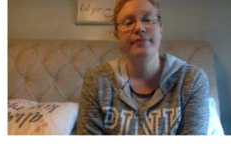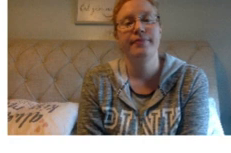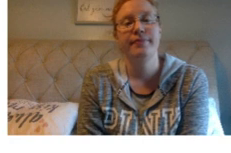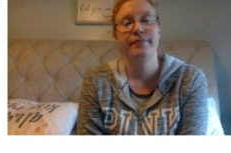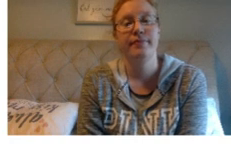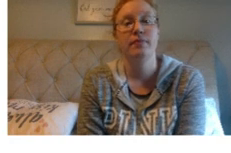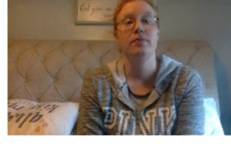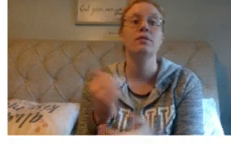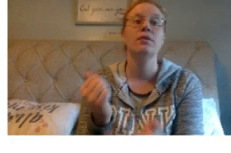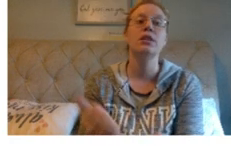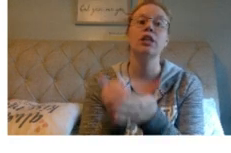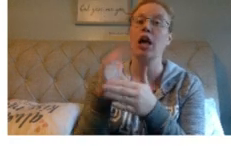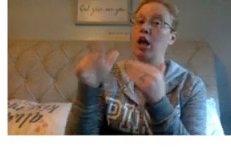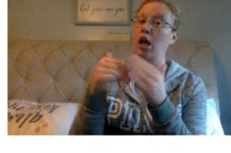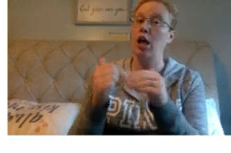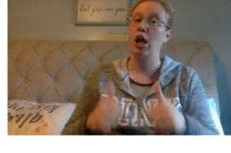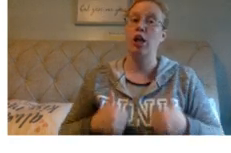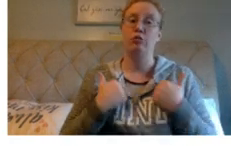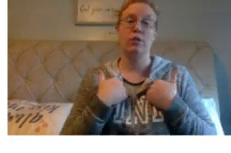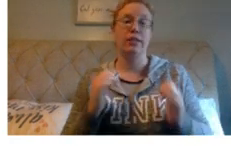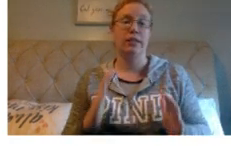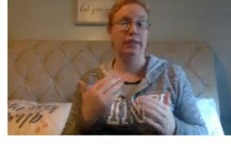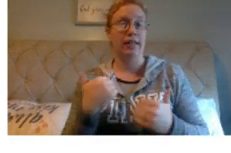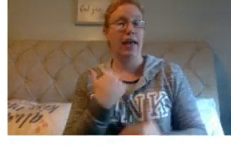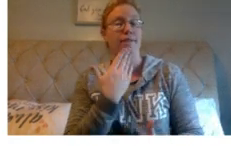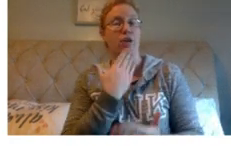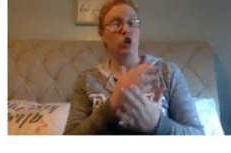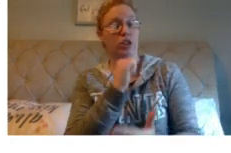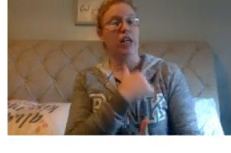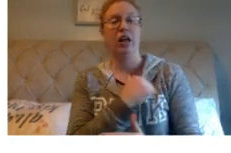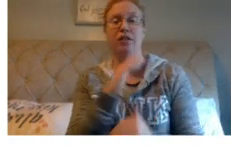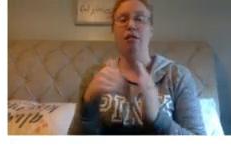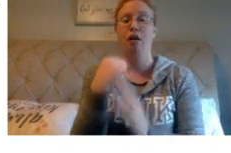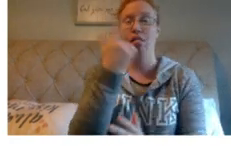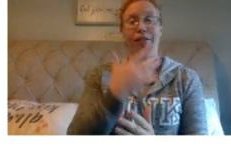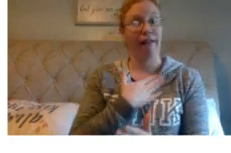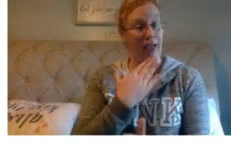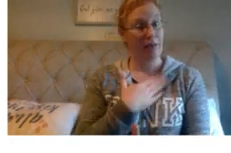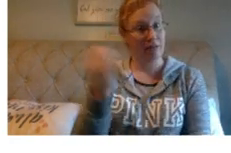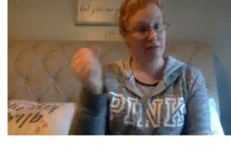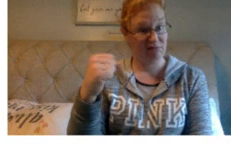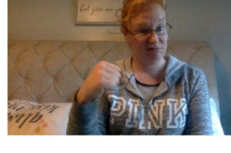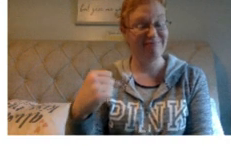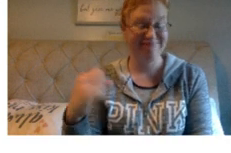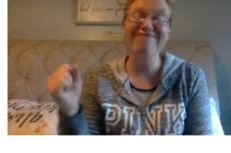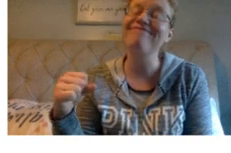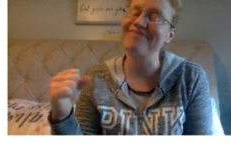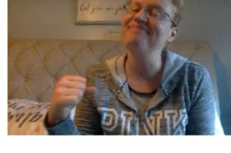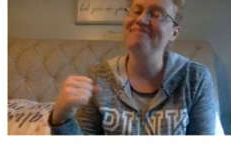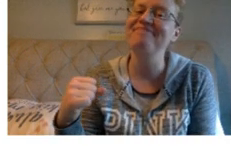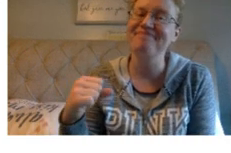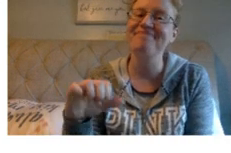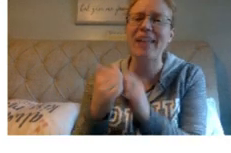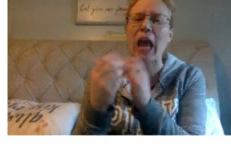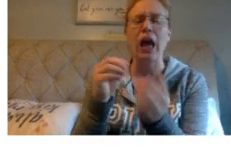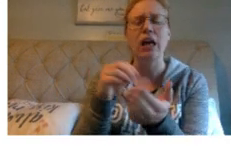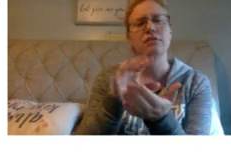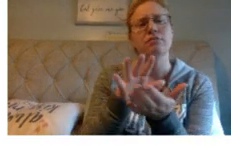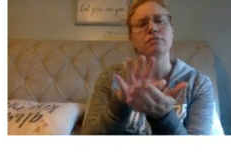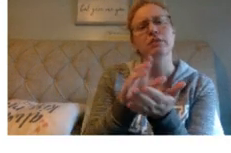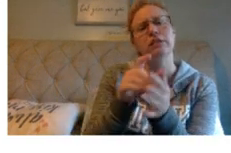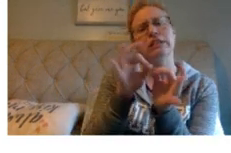And she helps all the residents and has a good attitude. Because they all look happy, don't they? Yeah, so how would we put that into a sentence? Do you